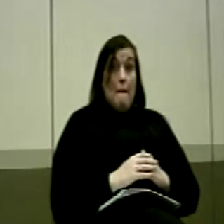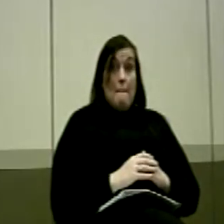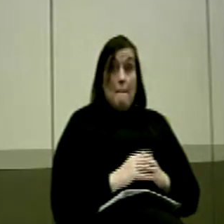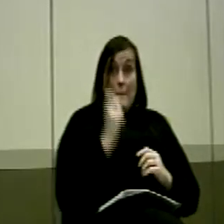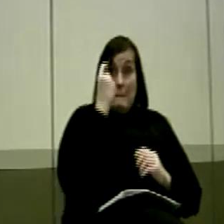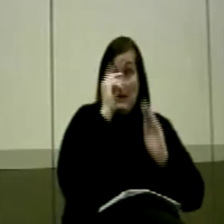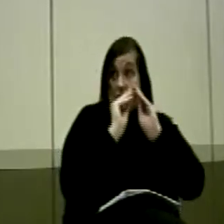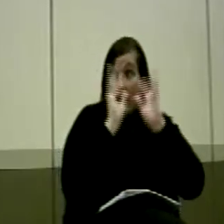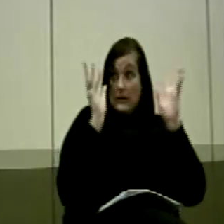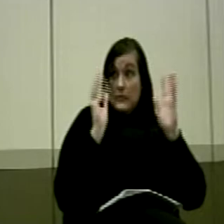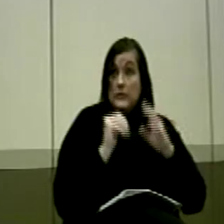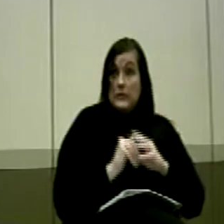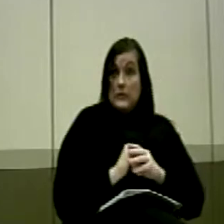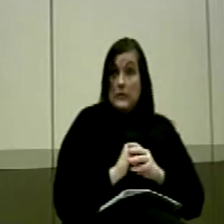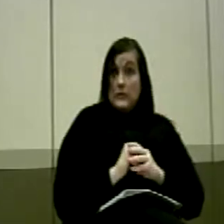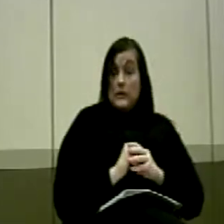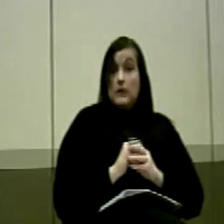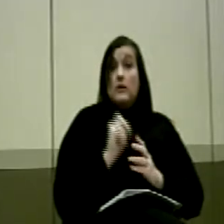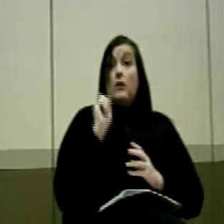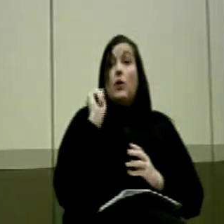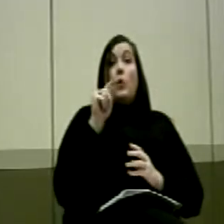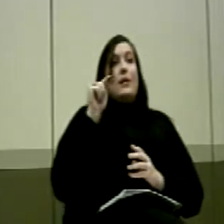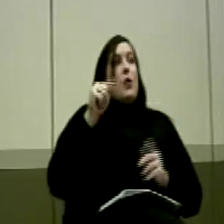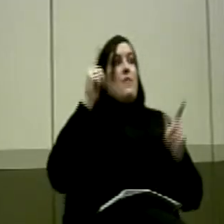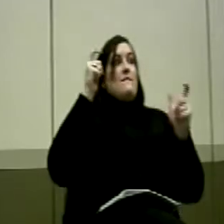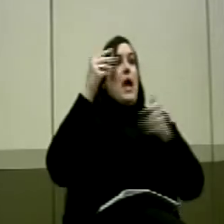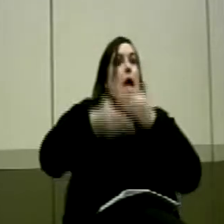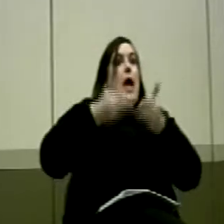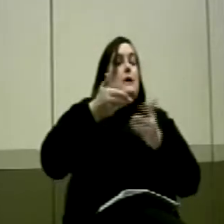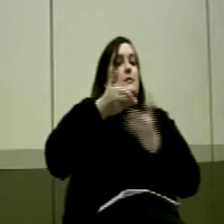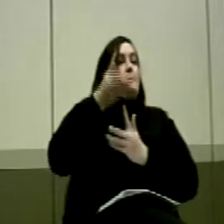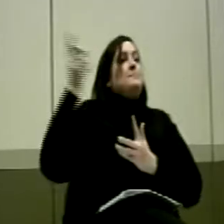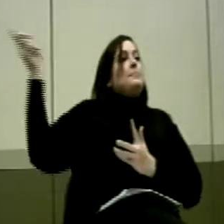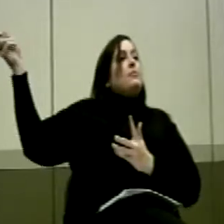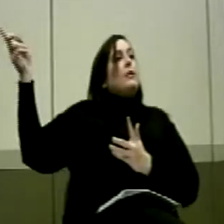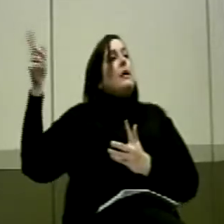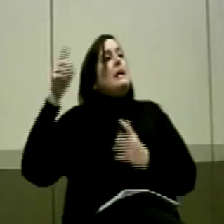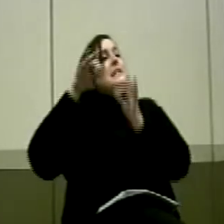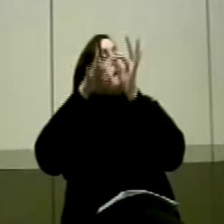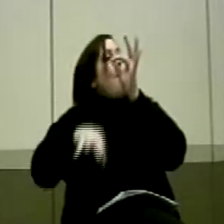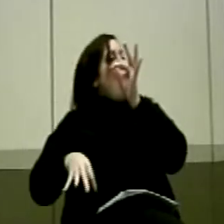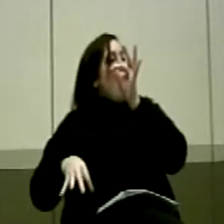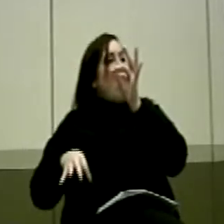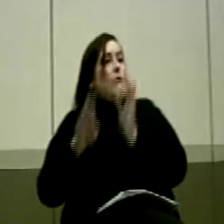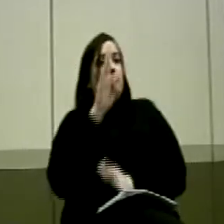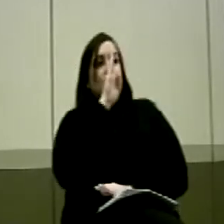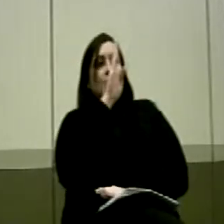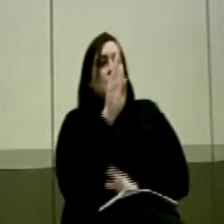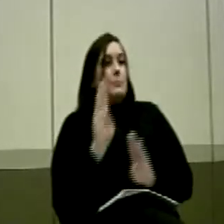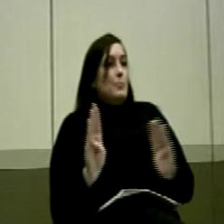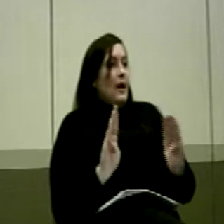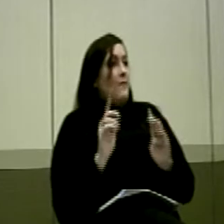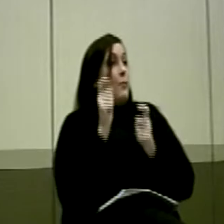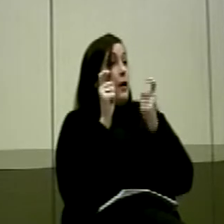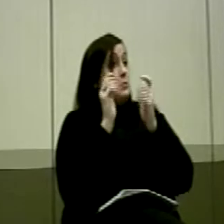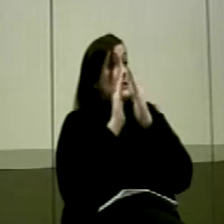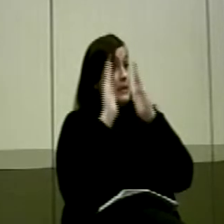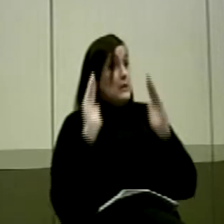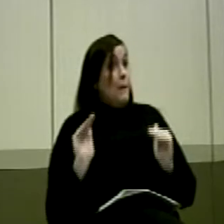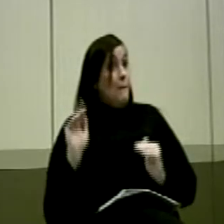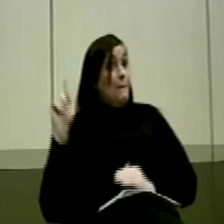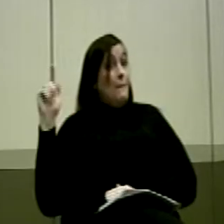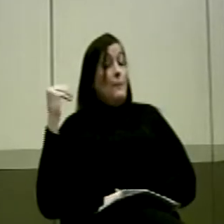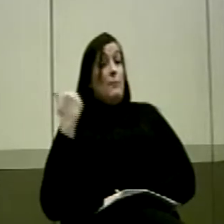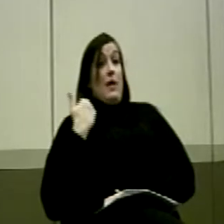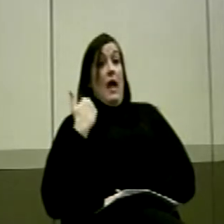really fast here, I mean, this is just it's a very simple, straightforward behavior management system where you've got where the classroom